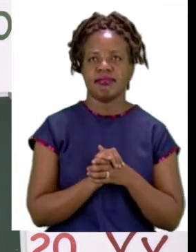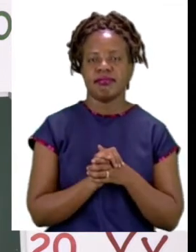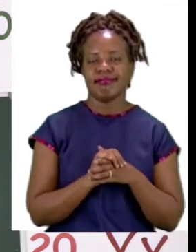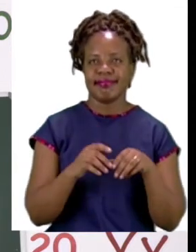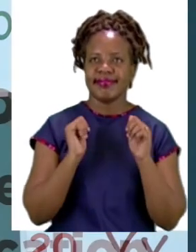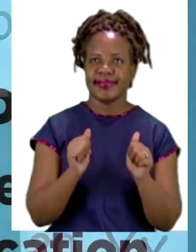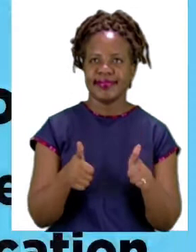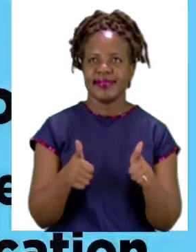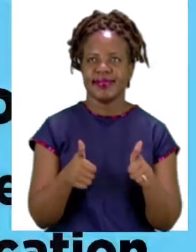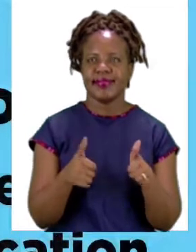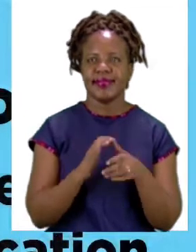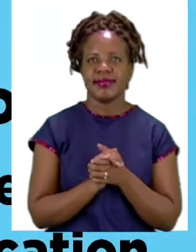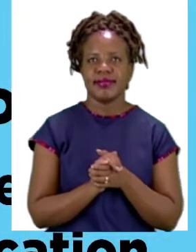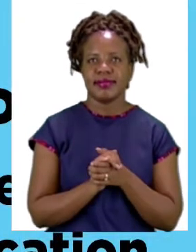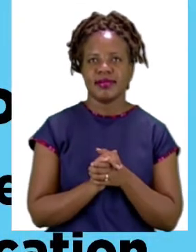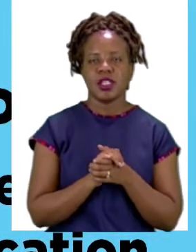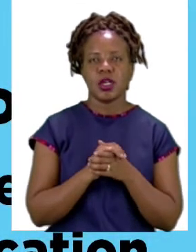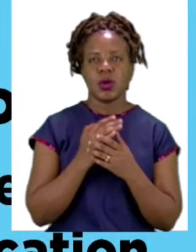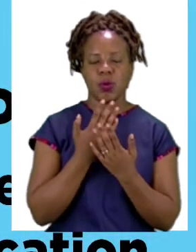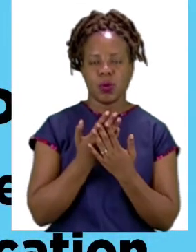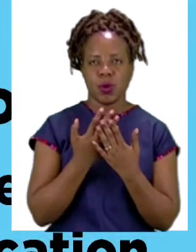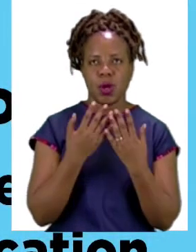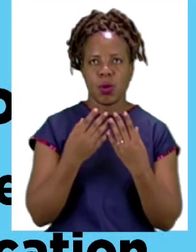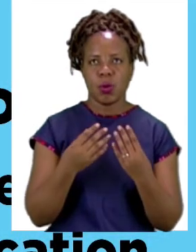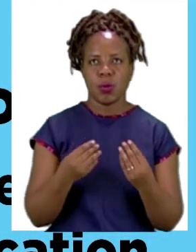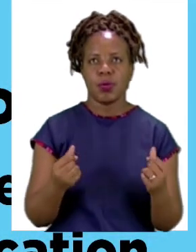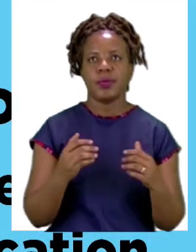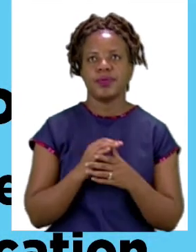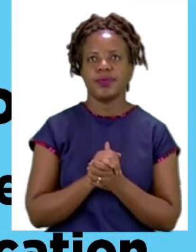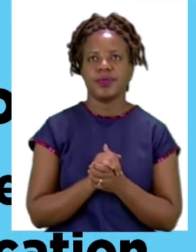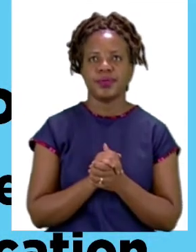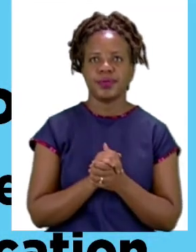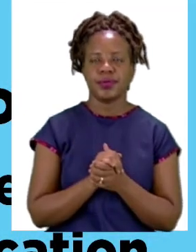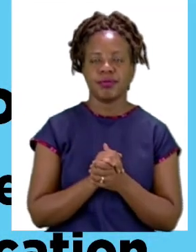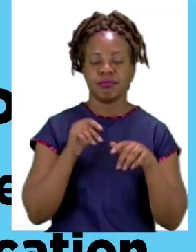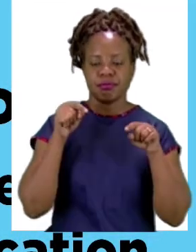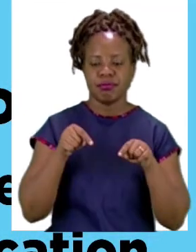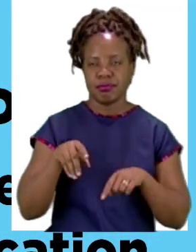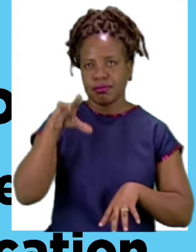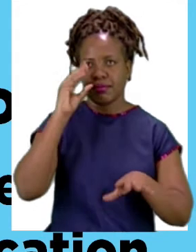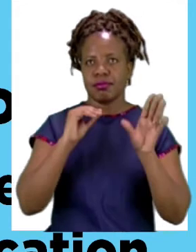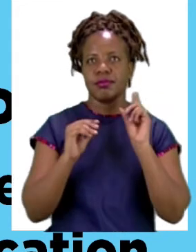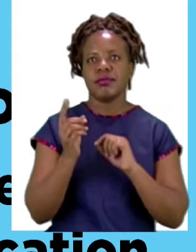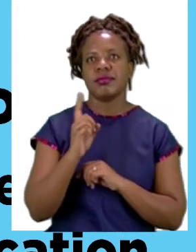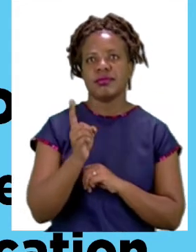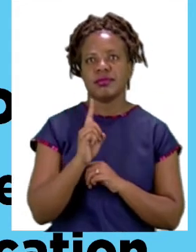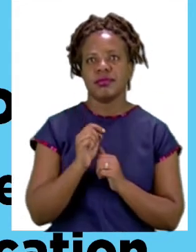done. Make sure your hands are dry before you touch anything else. For today's lesson, we will be